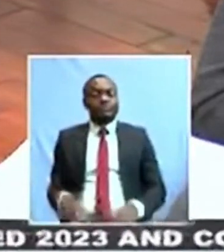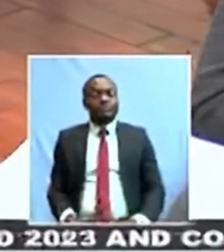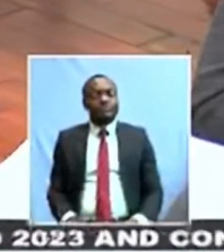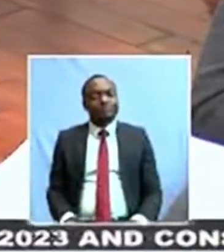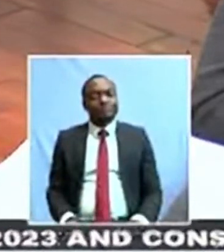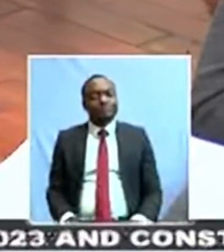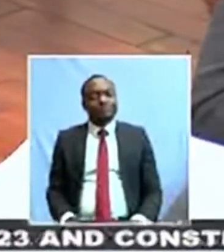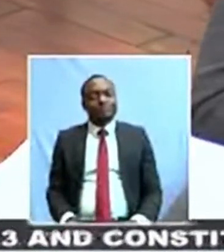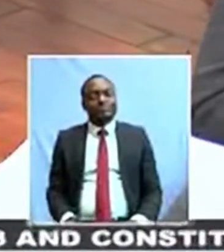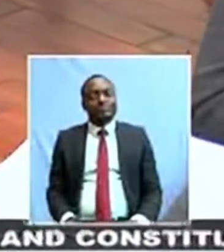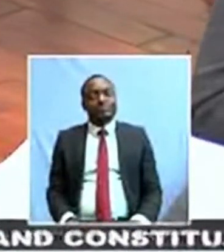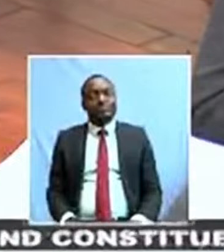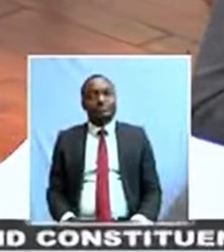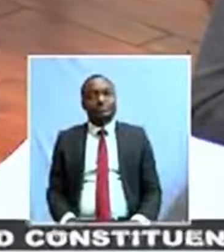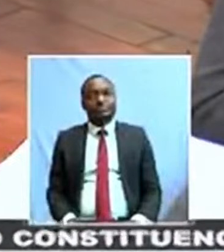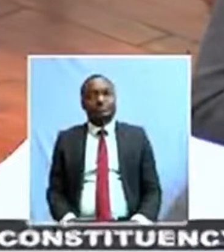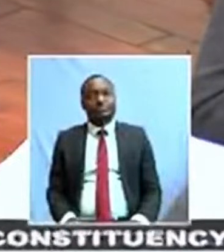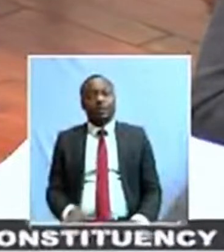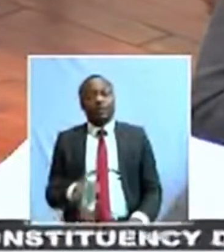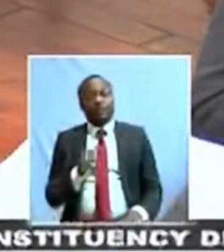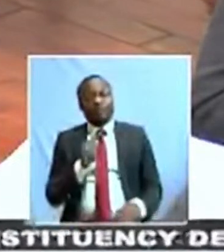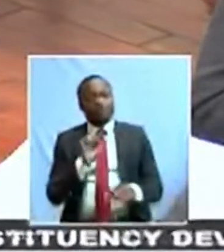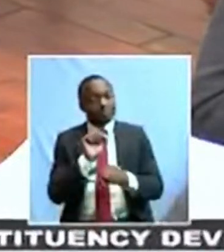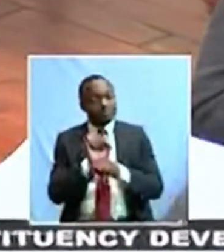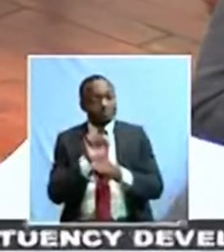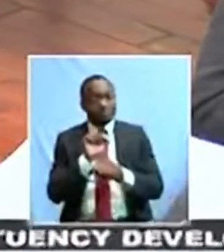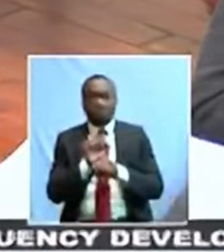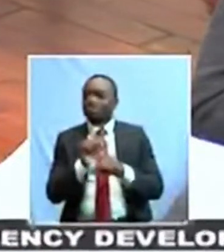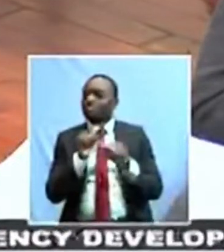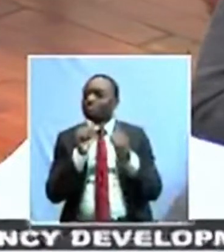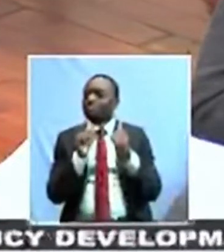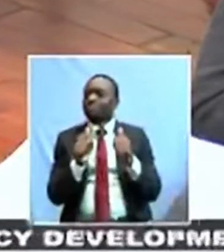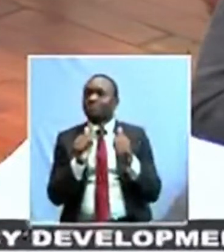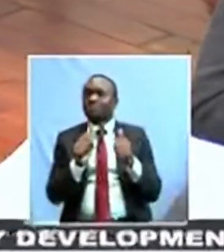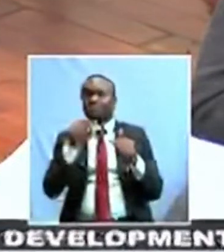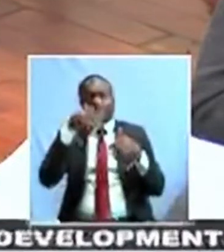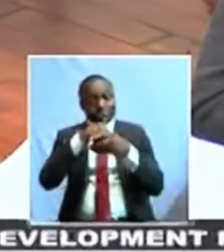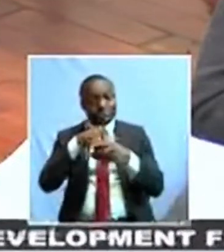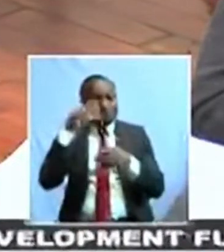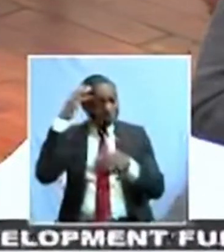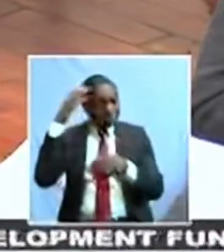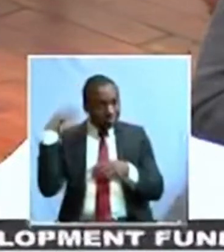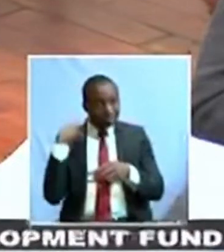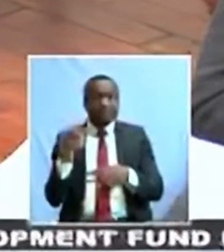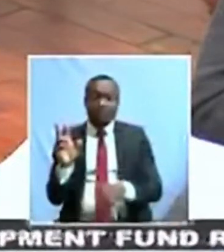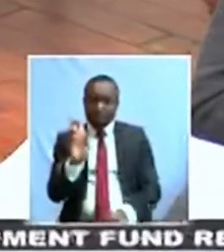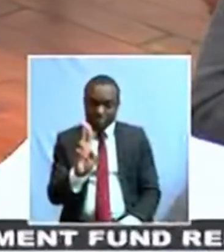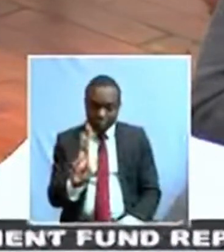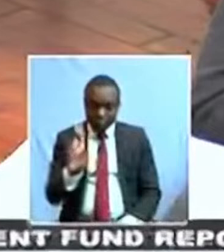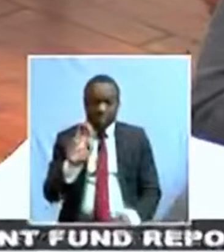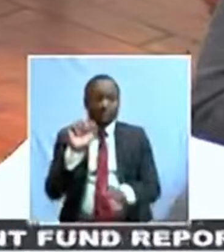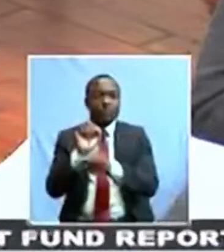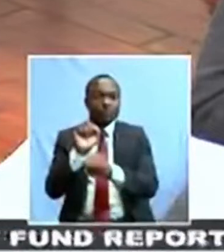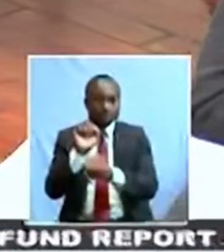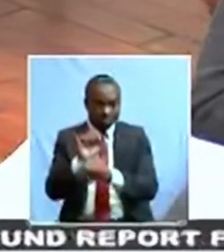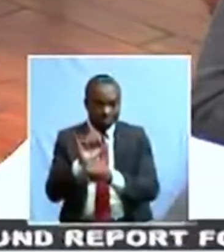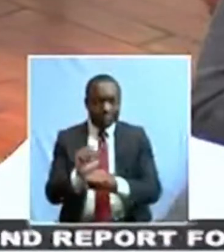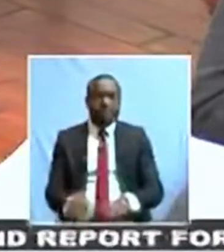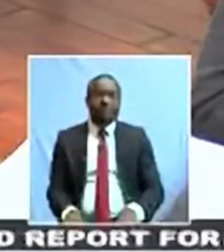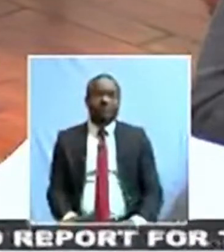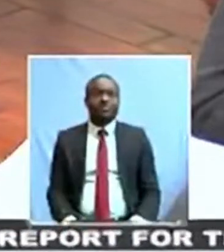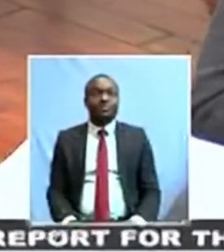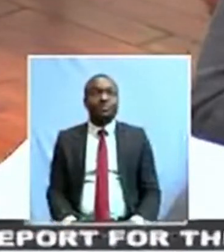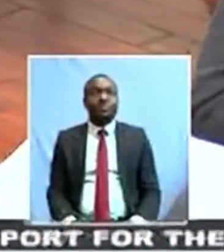Well, it had been working all along. It was in the office. We're using it for official duty, and we took